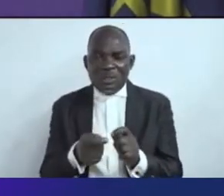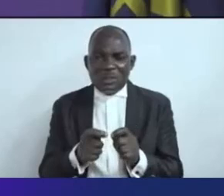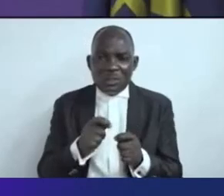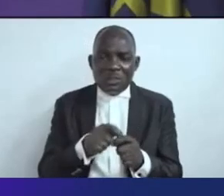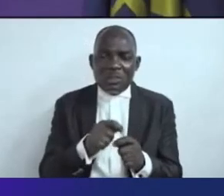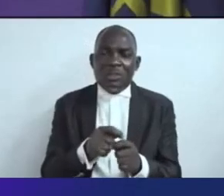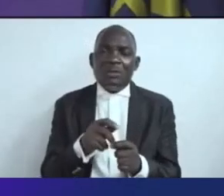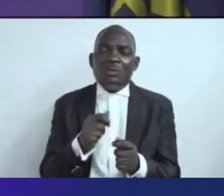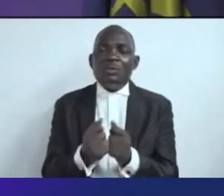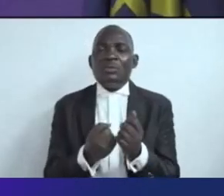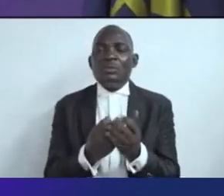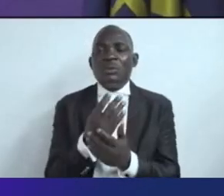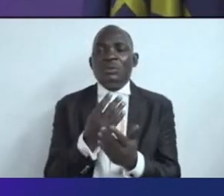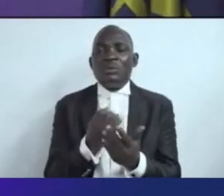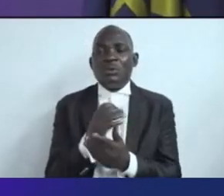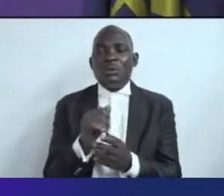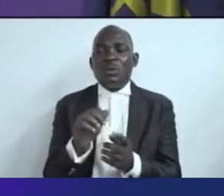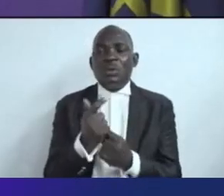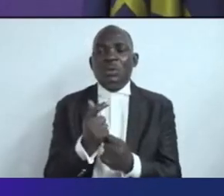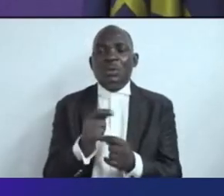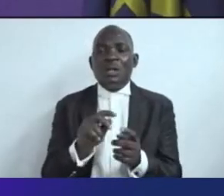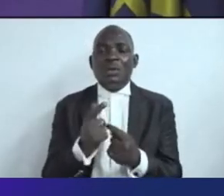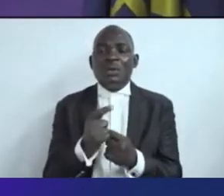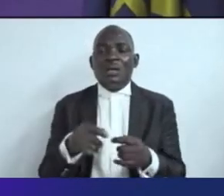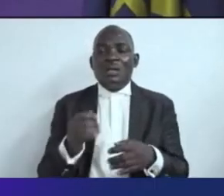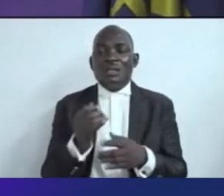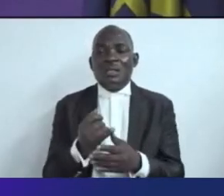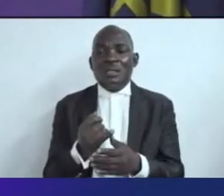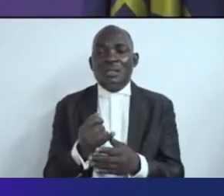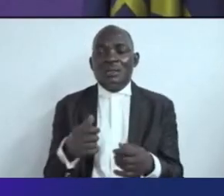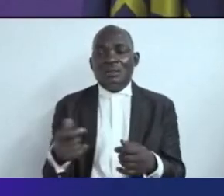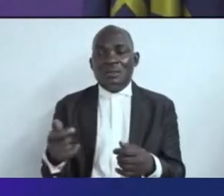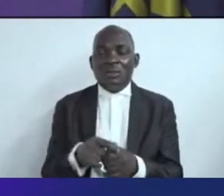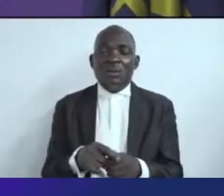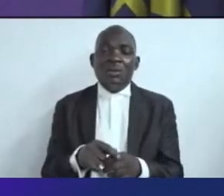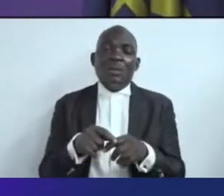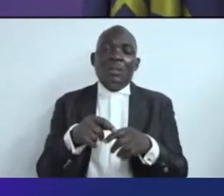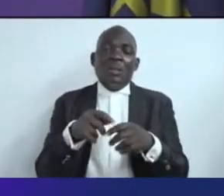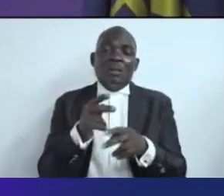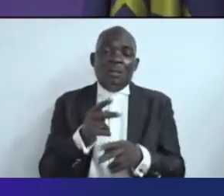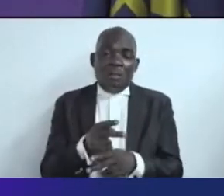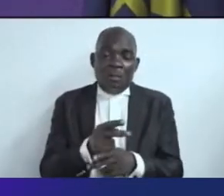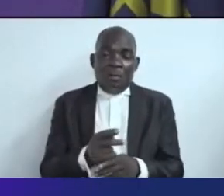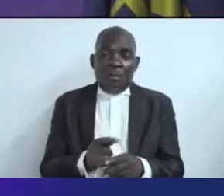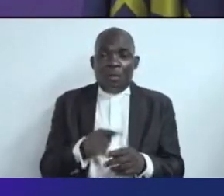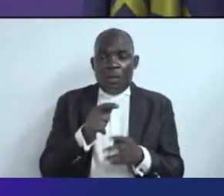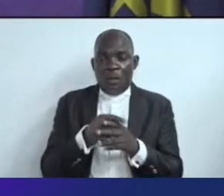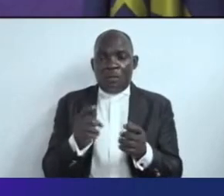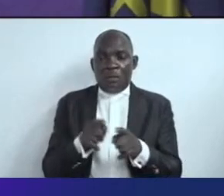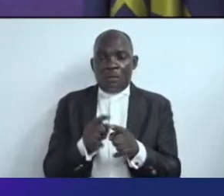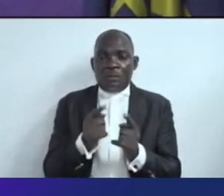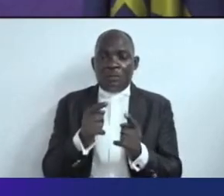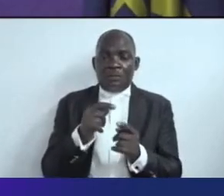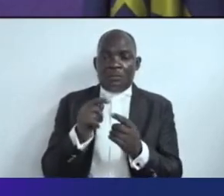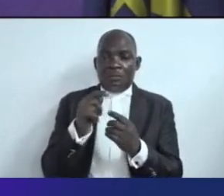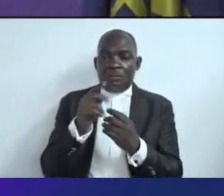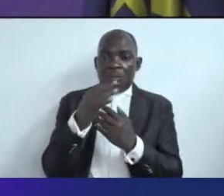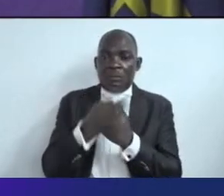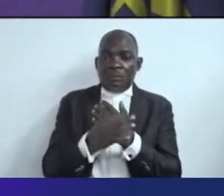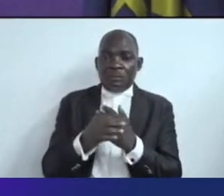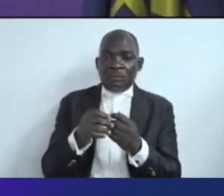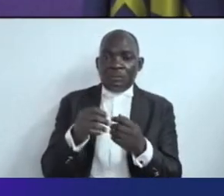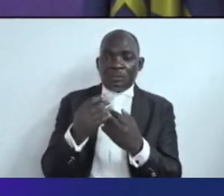the pace of growth in net domestic assets of depository institutions. In contrast, net foreign assets of